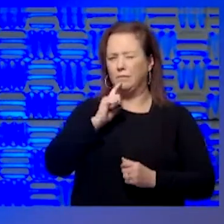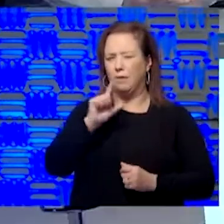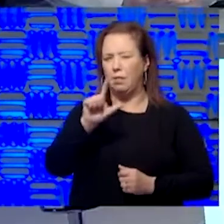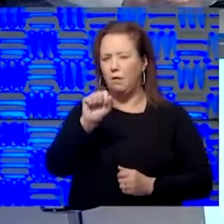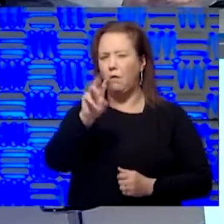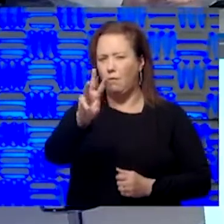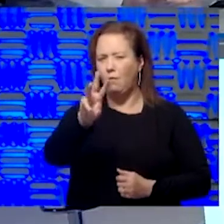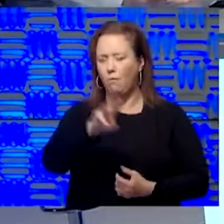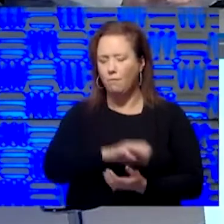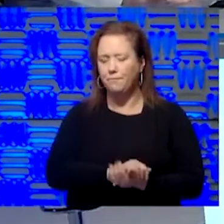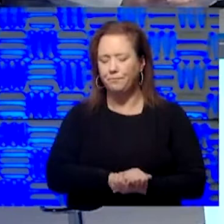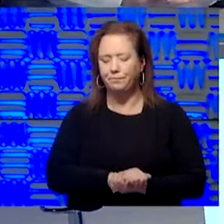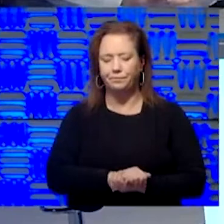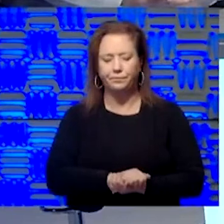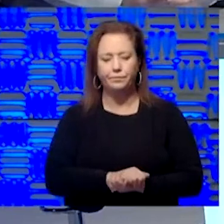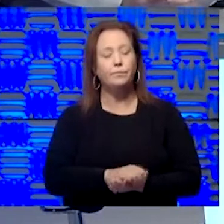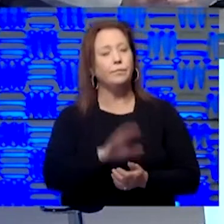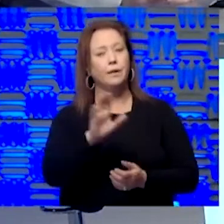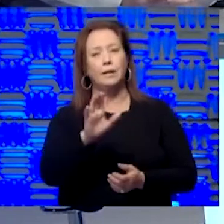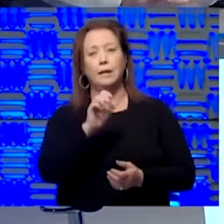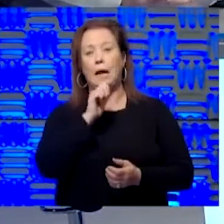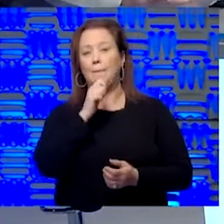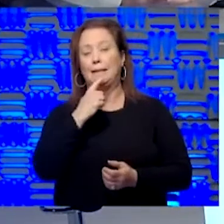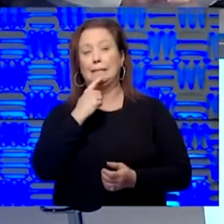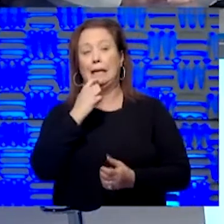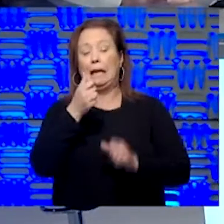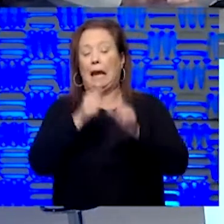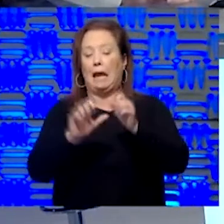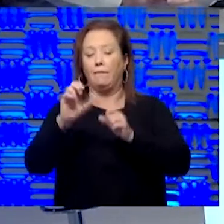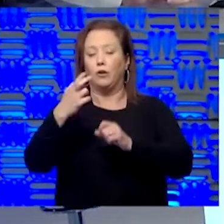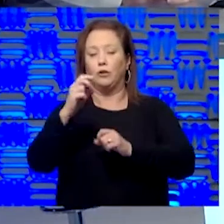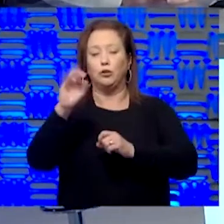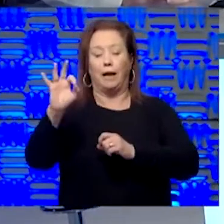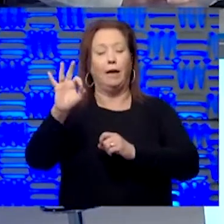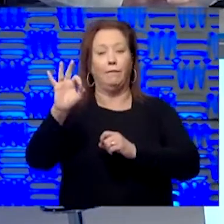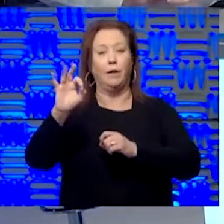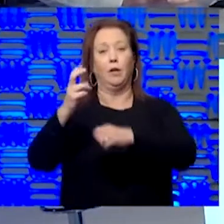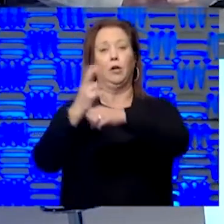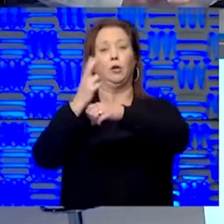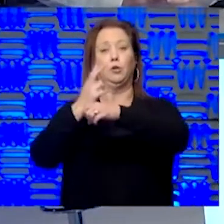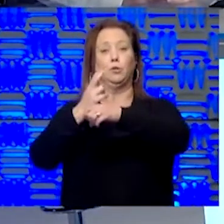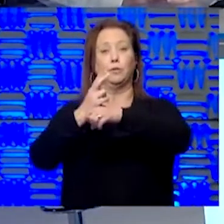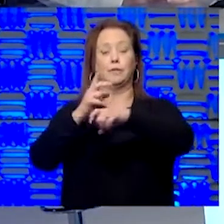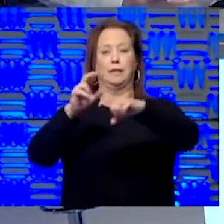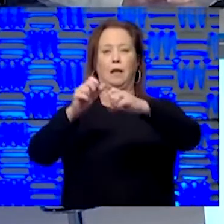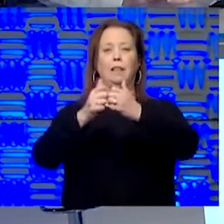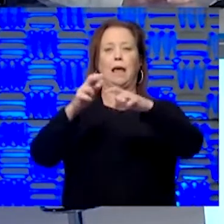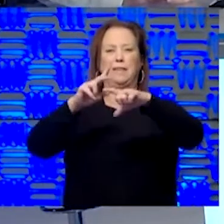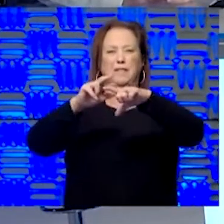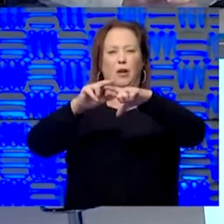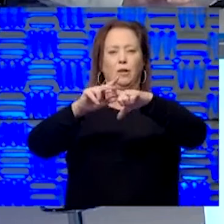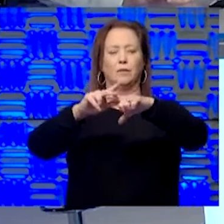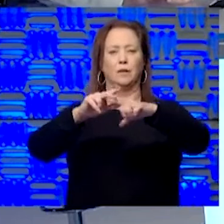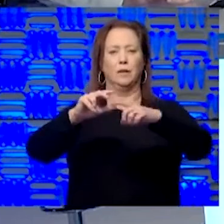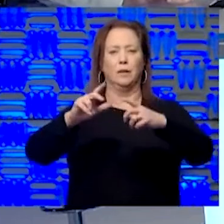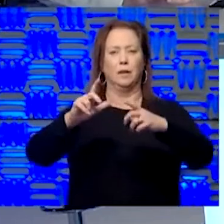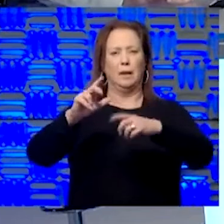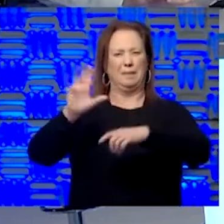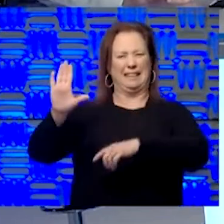And just comment, just not to say that every chef on to-go food uses a lot of salt, but that's not really a